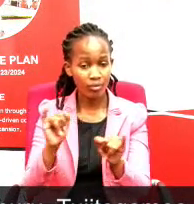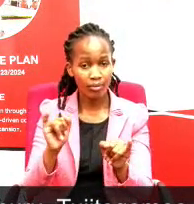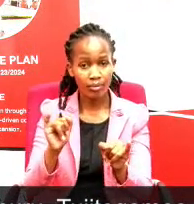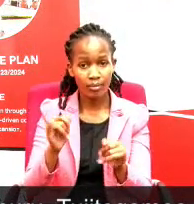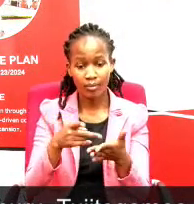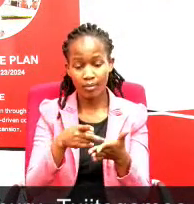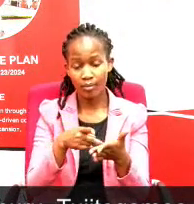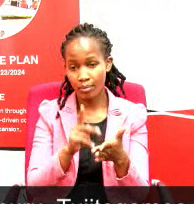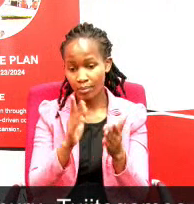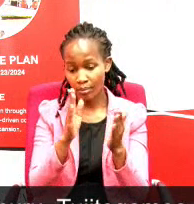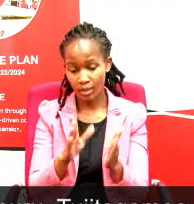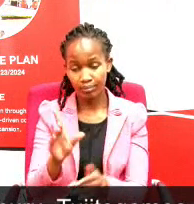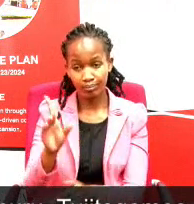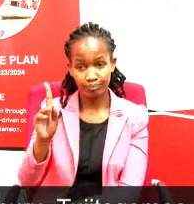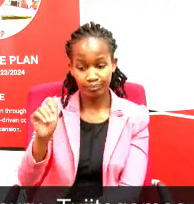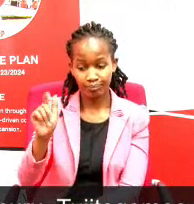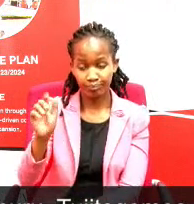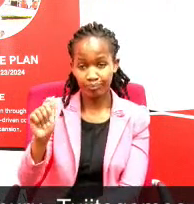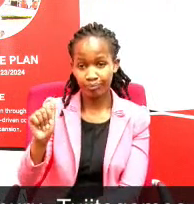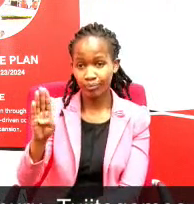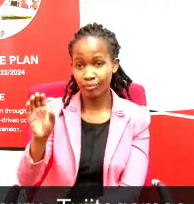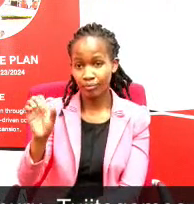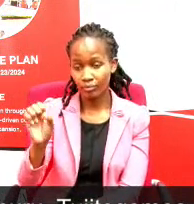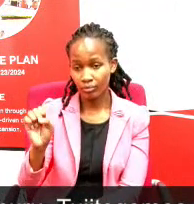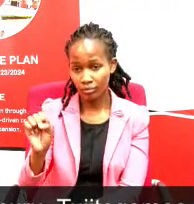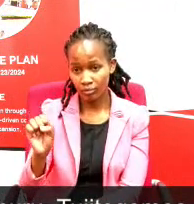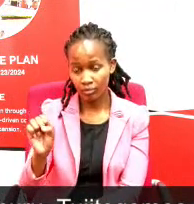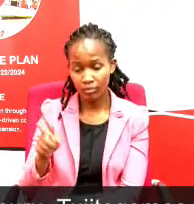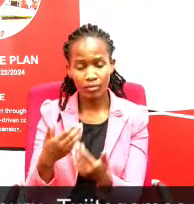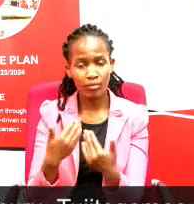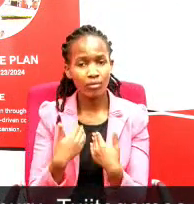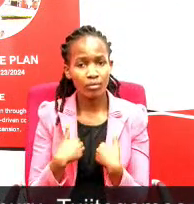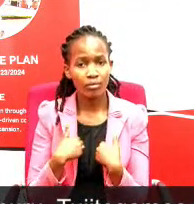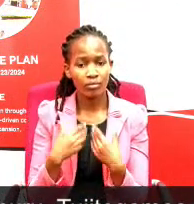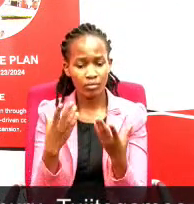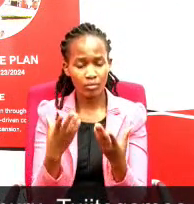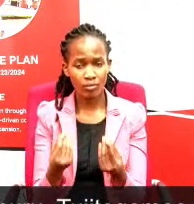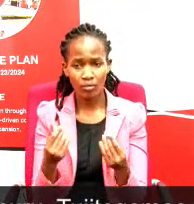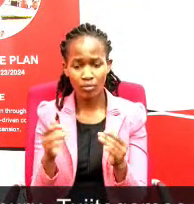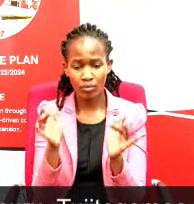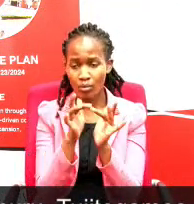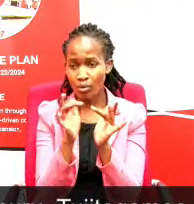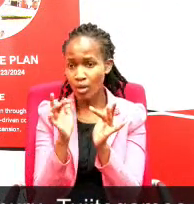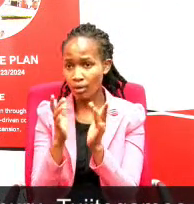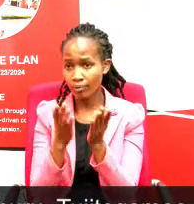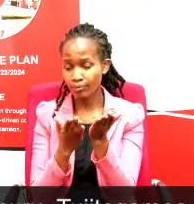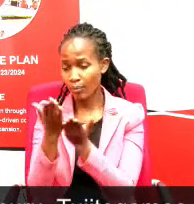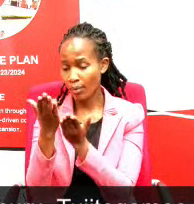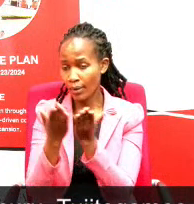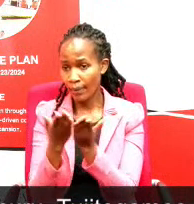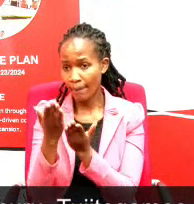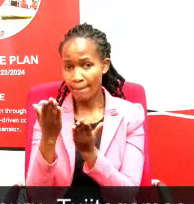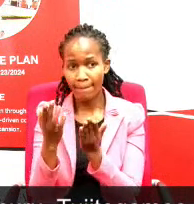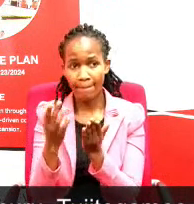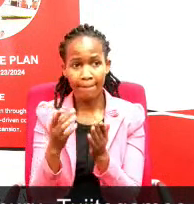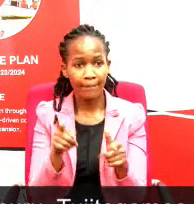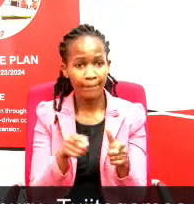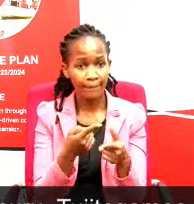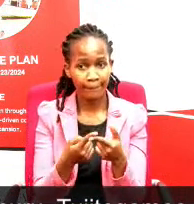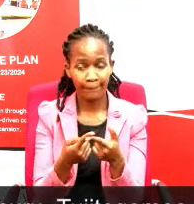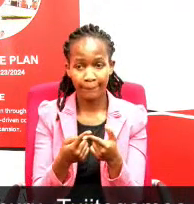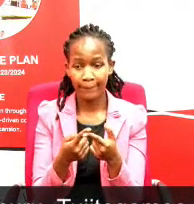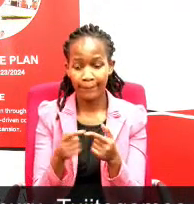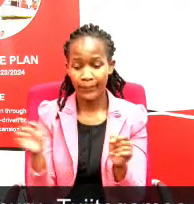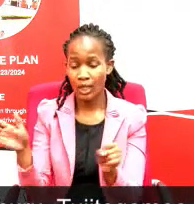taxpayer database. We shall upscale the rollout of our simplified online services, self-services,